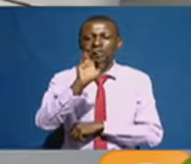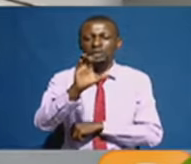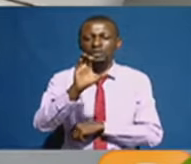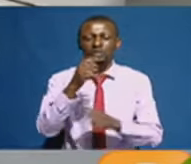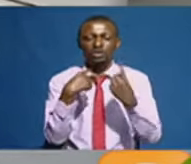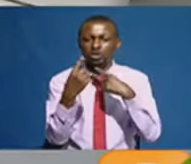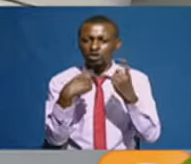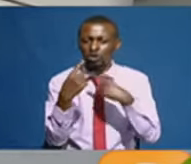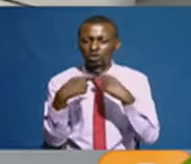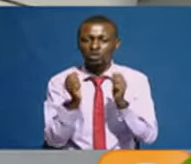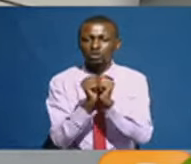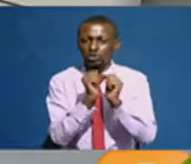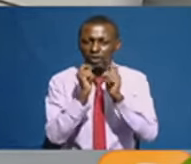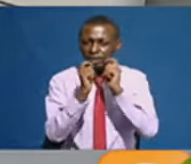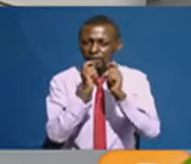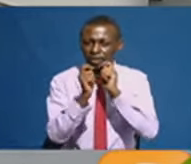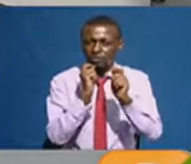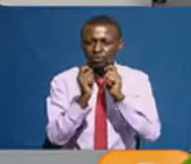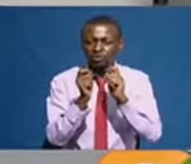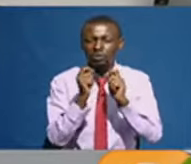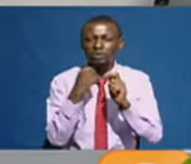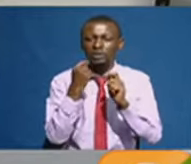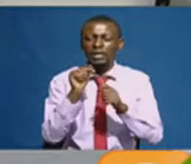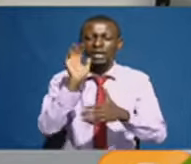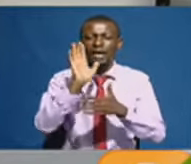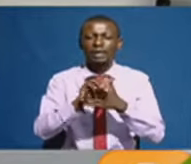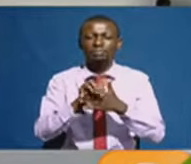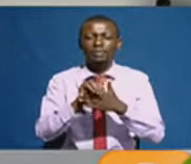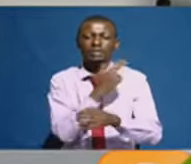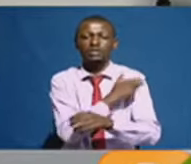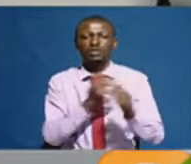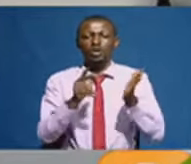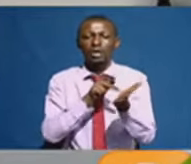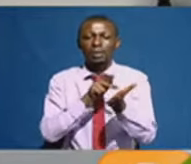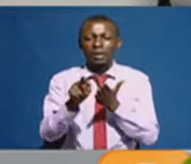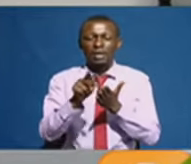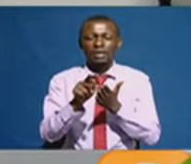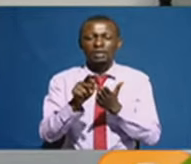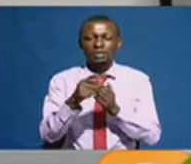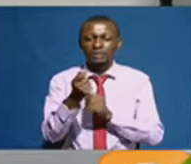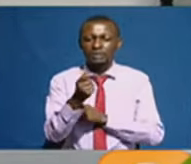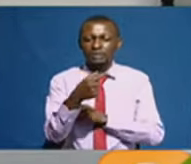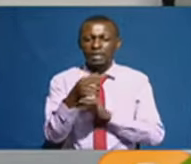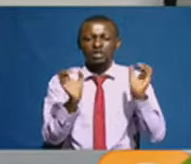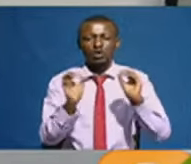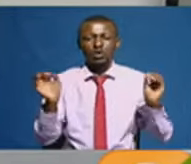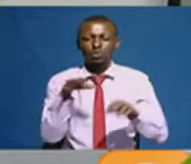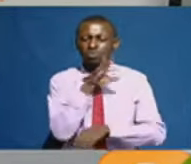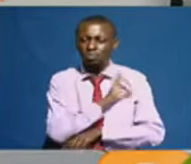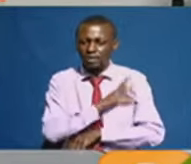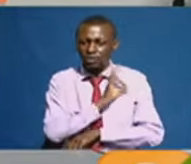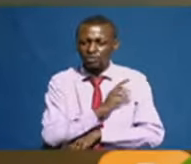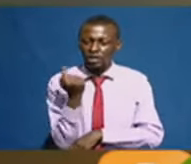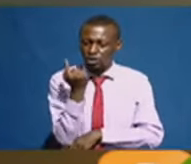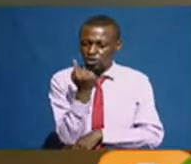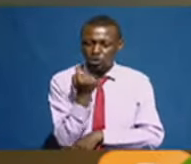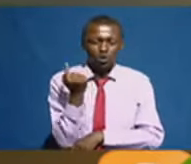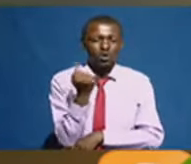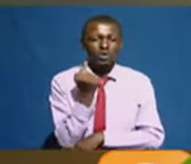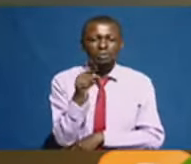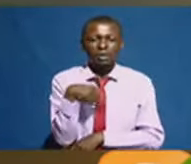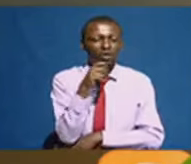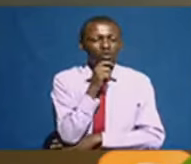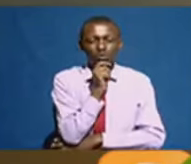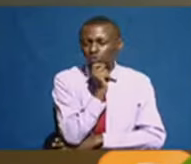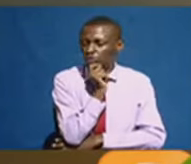Gituku. And if I'm not mistaken, she said what the interns will be paid is not remuneration. It's almost like a stipend. And makes me wonder about,